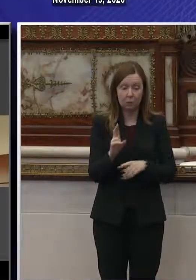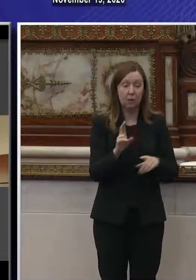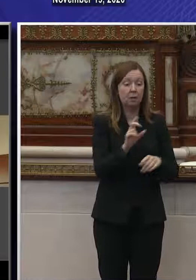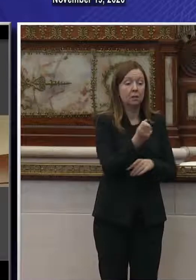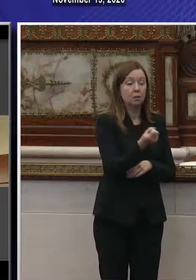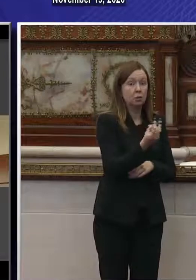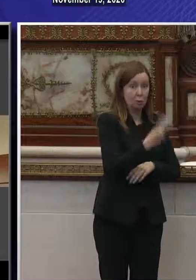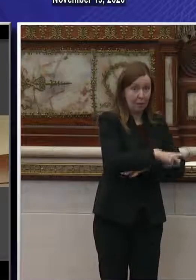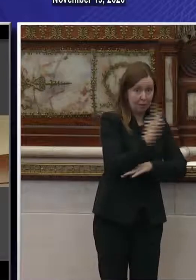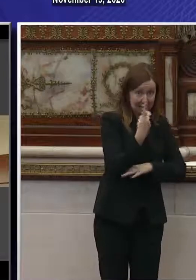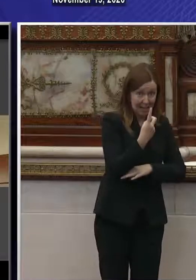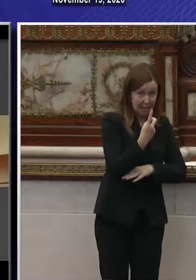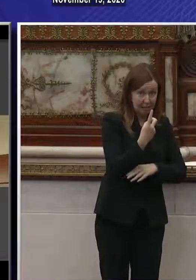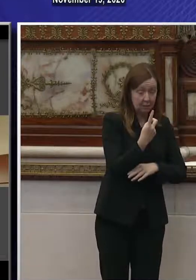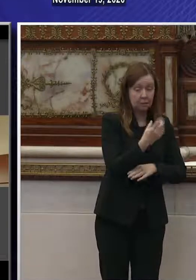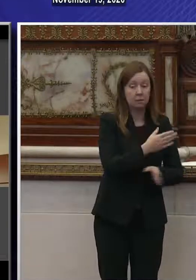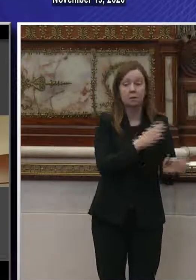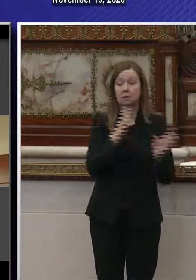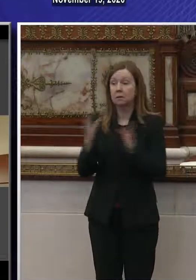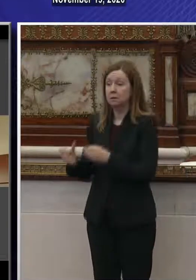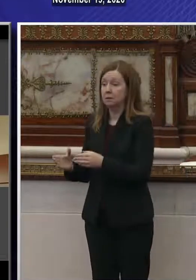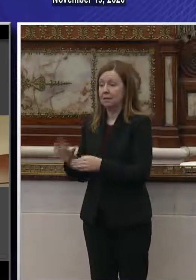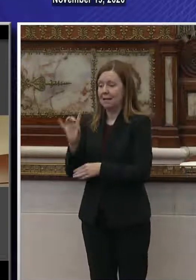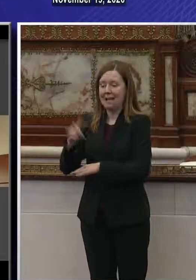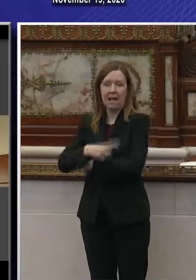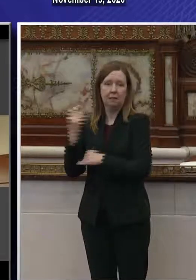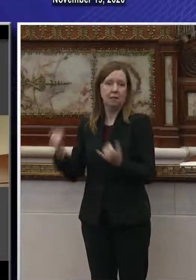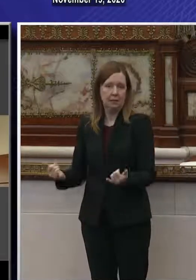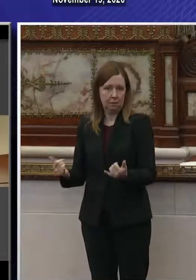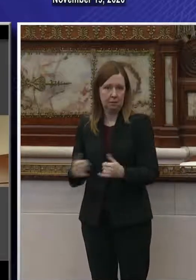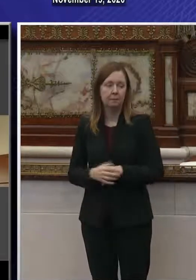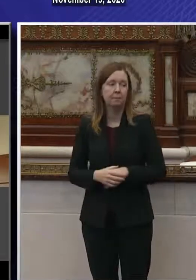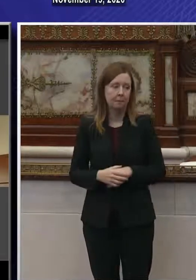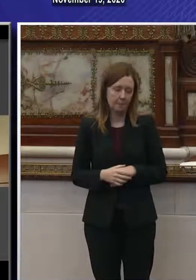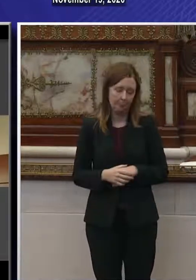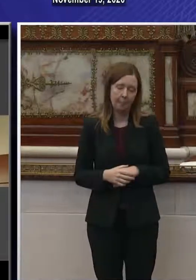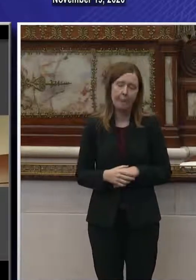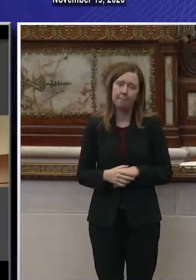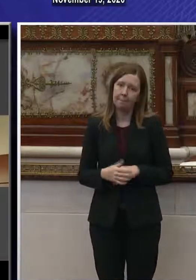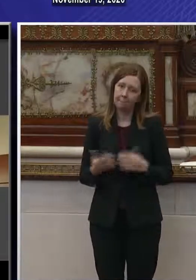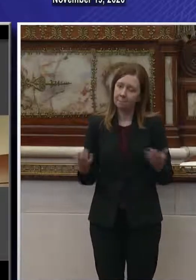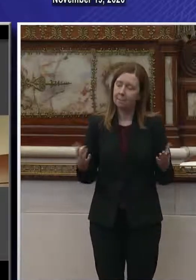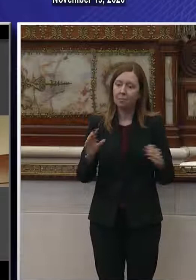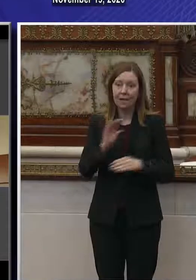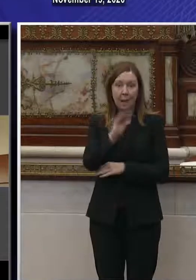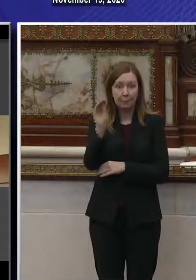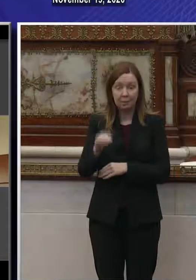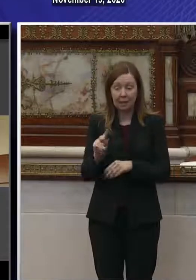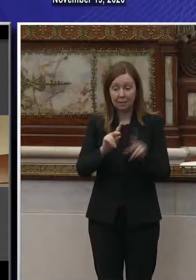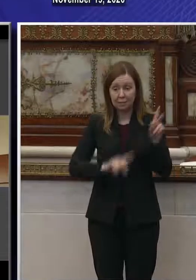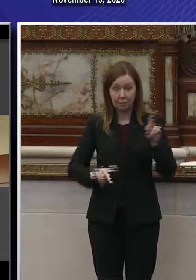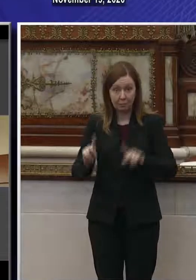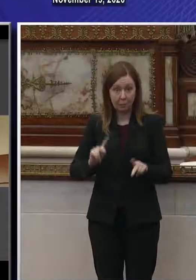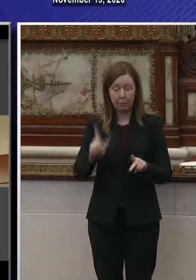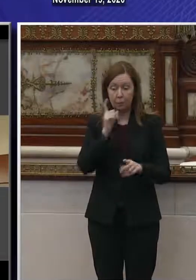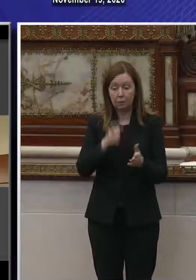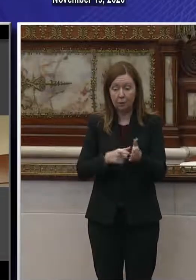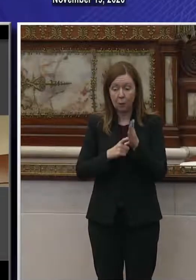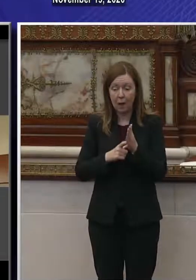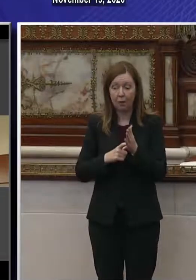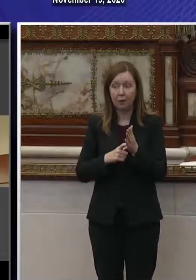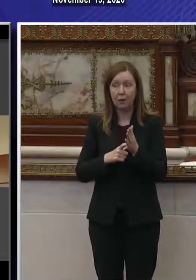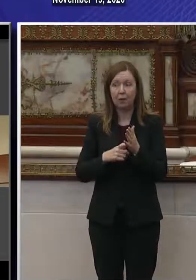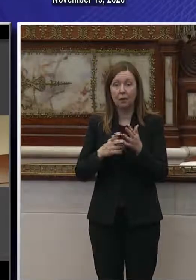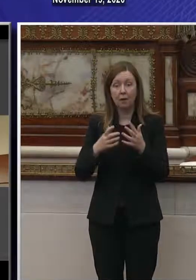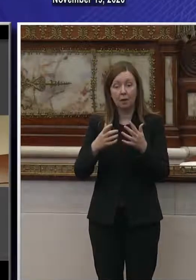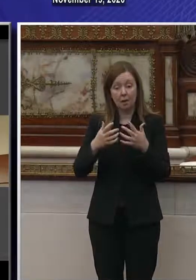from 12 days in March to 8 days in October. And the percentage of patients who require